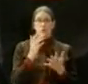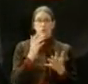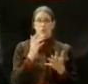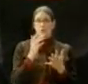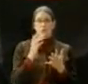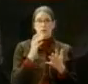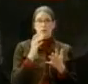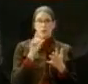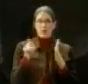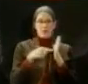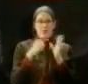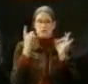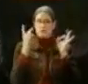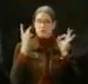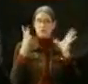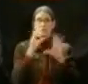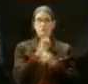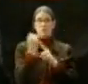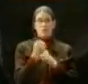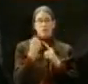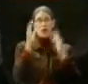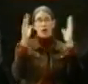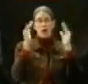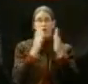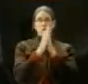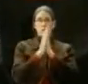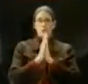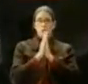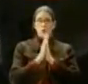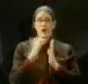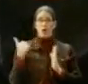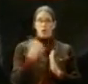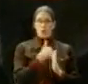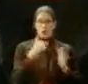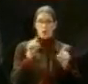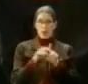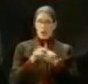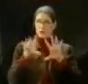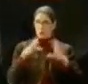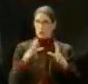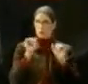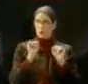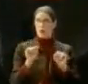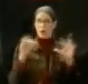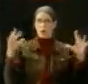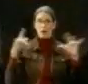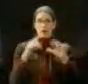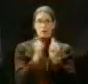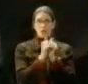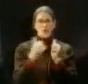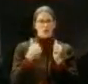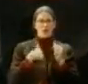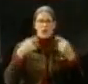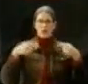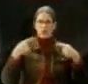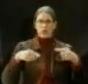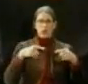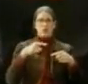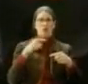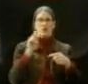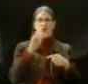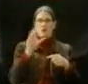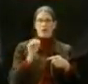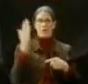such a travesty in my mind. I hope and pray that we as a body can come together. We've had bickering in Knox County for the past 25